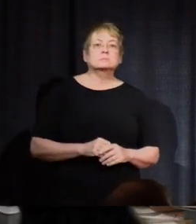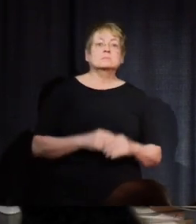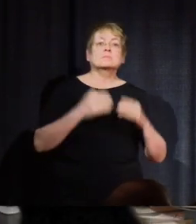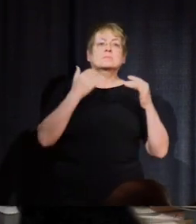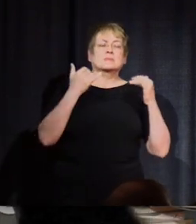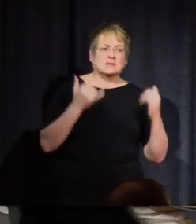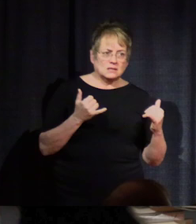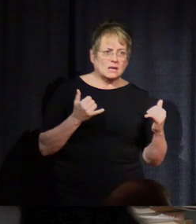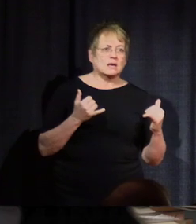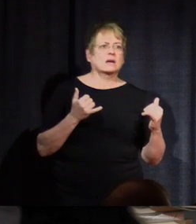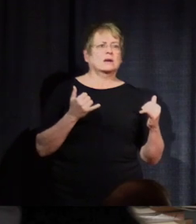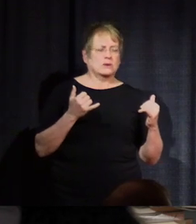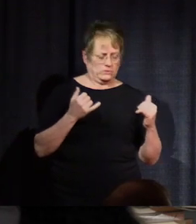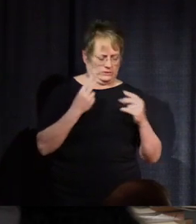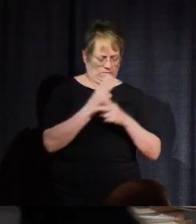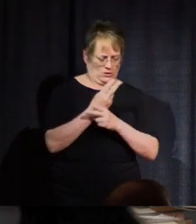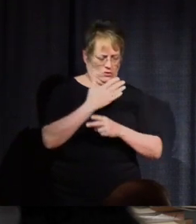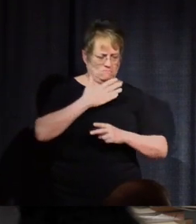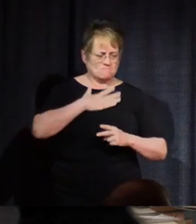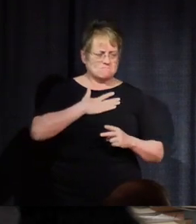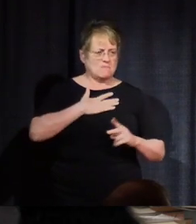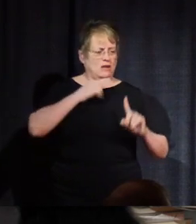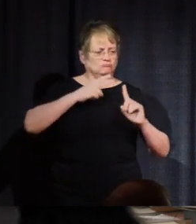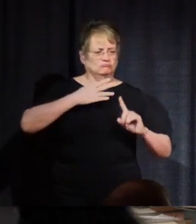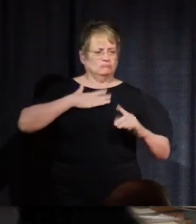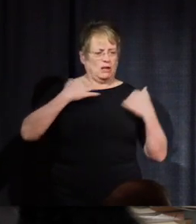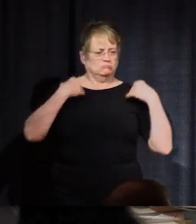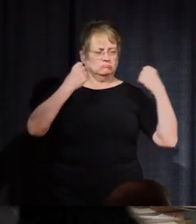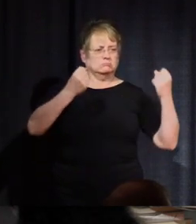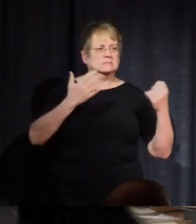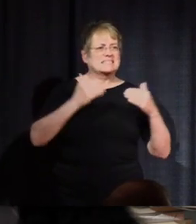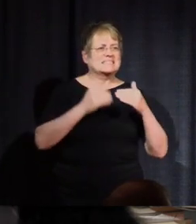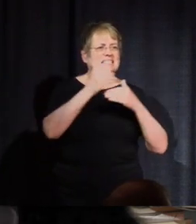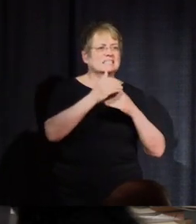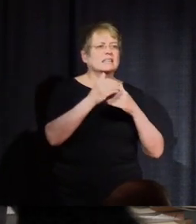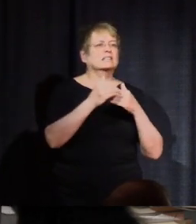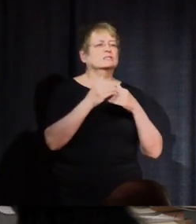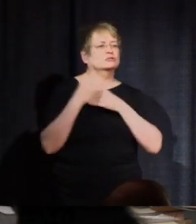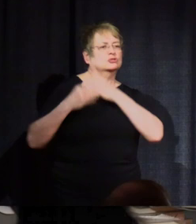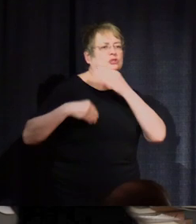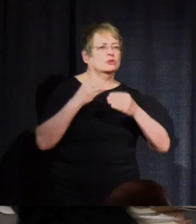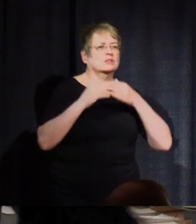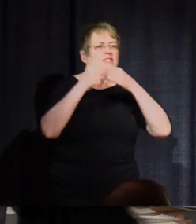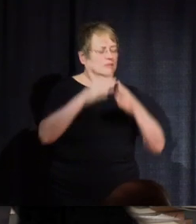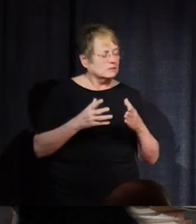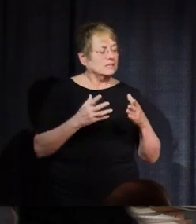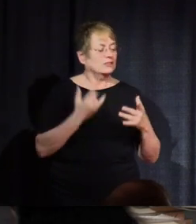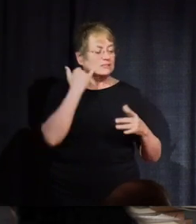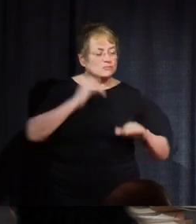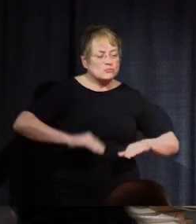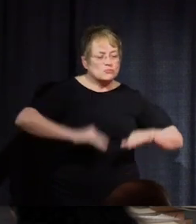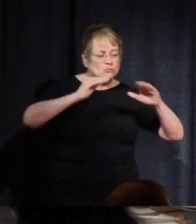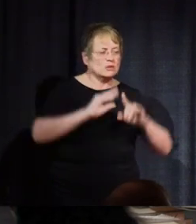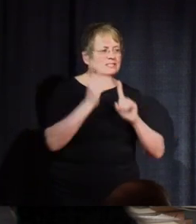as i slowly but surely find my voice the next generation of leaders who are raised in a culture that values